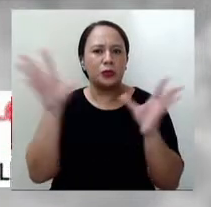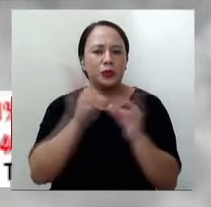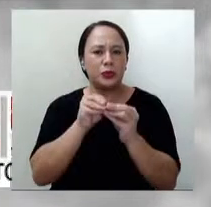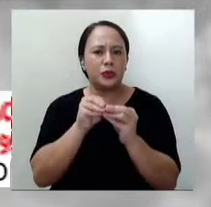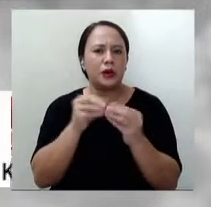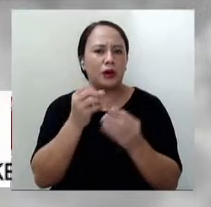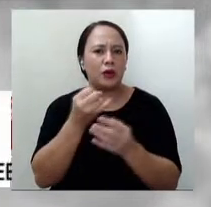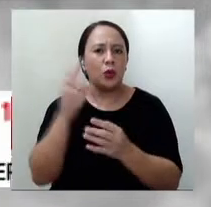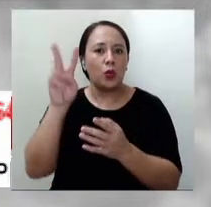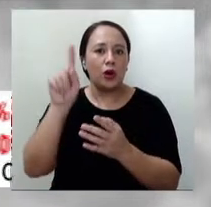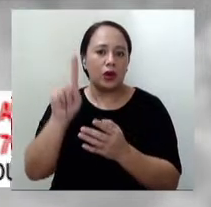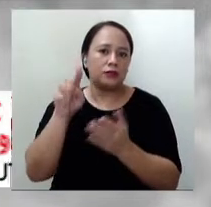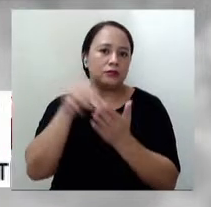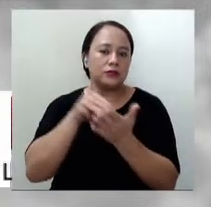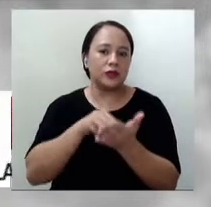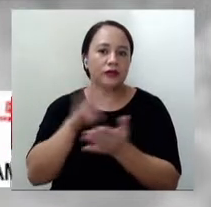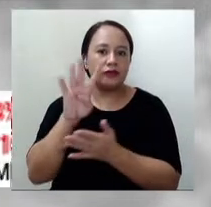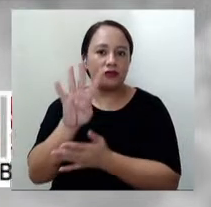cases to